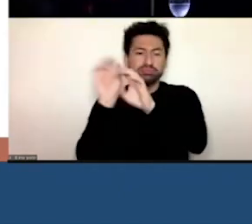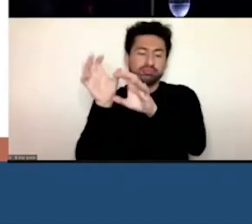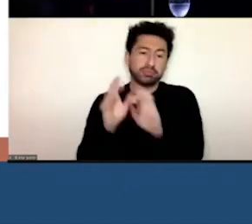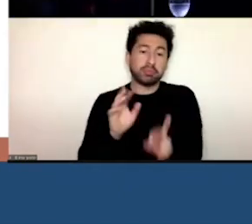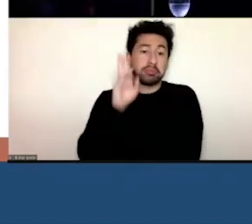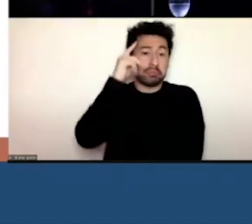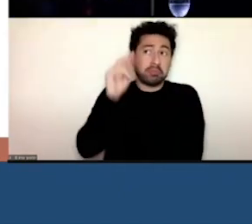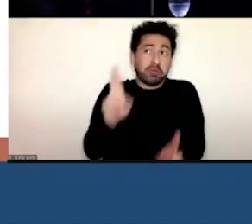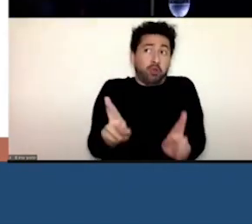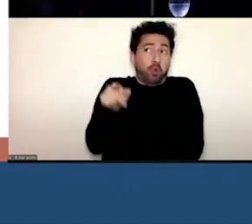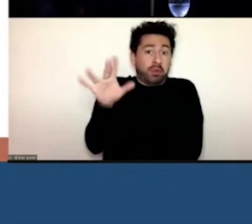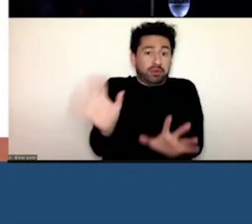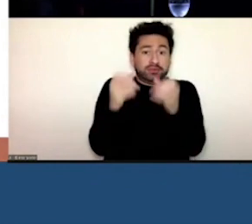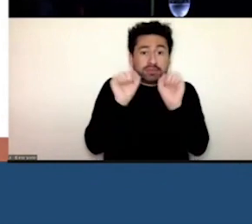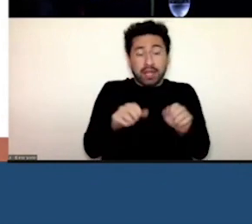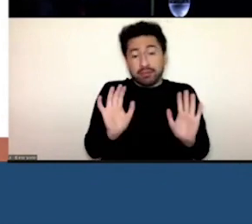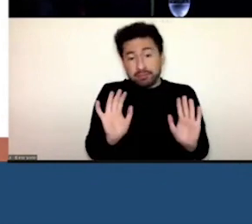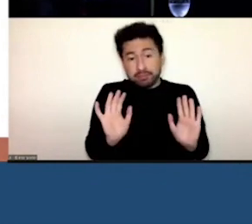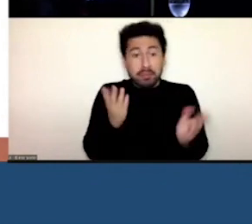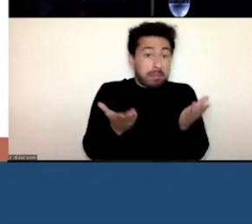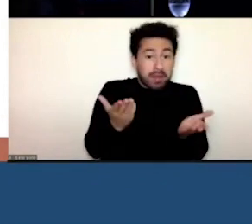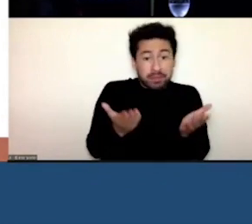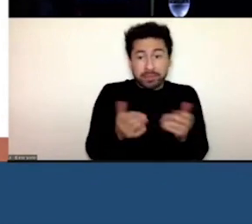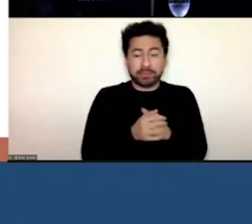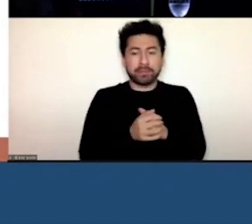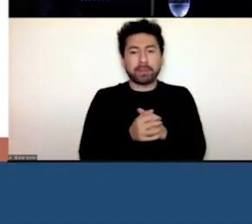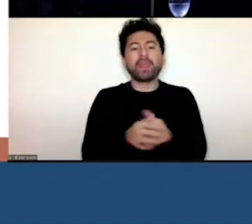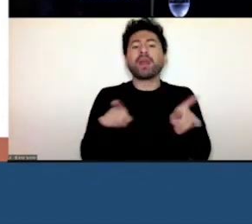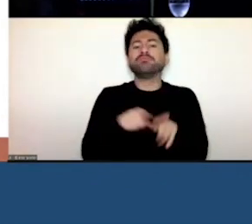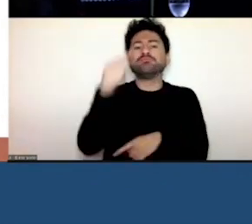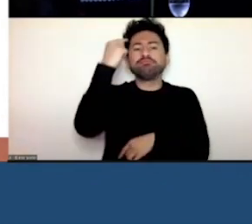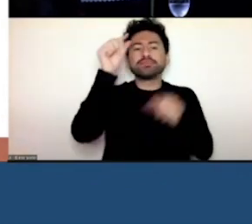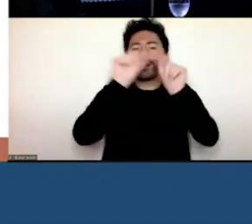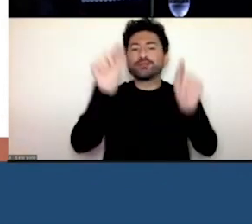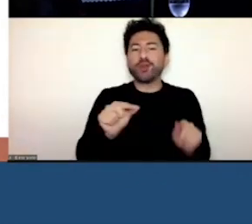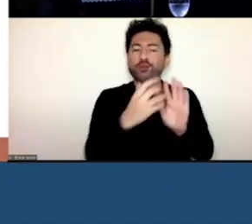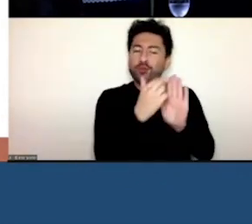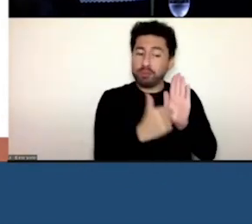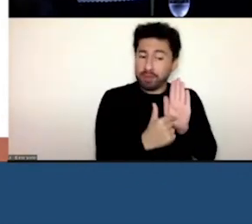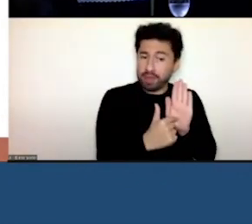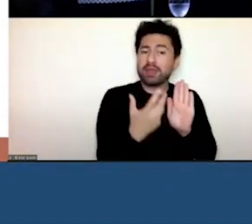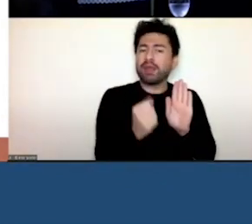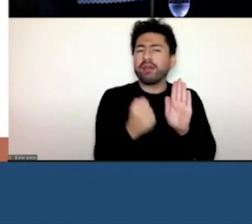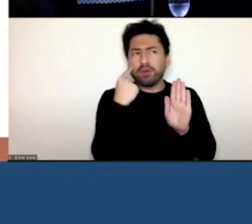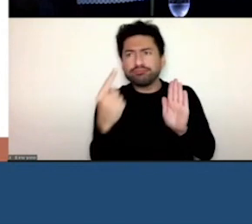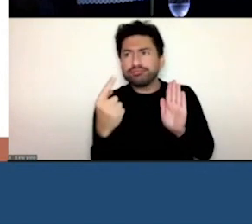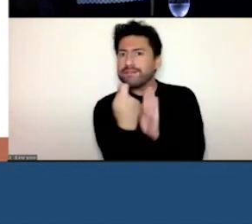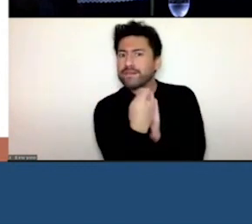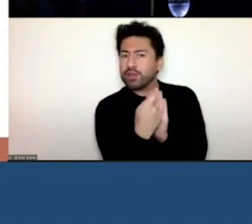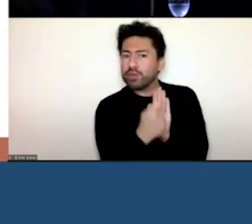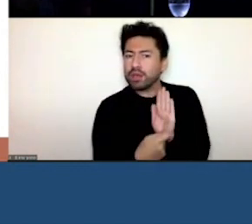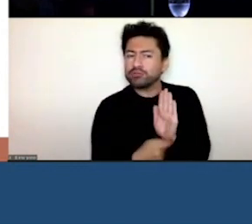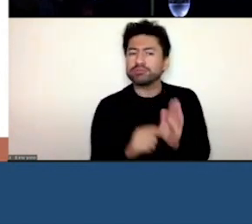they're hoping for recovery through this. And we also believe that in this document, we have given you an assessment